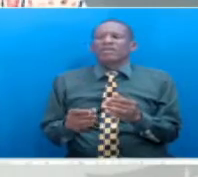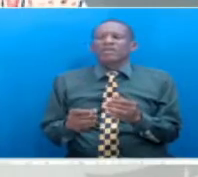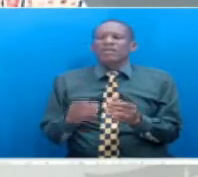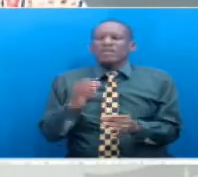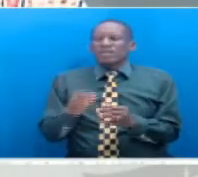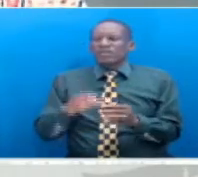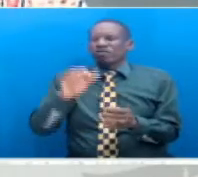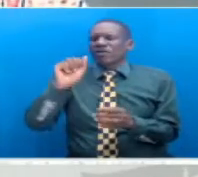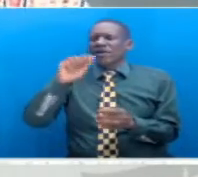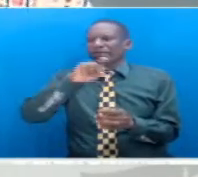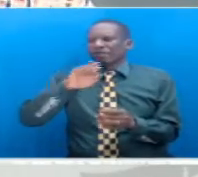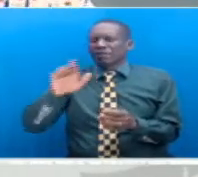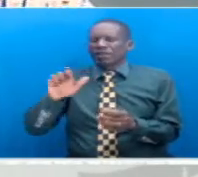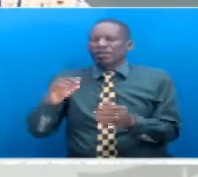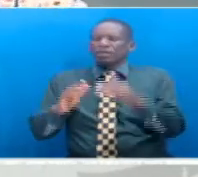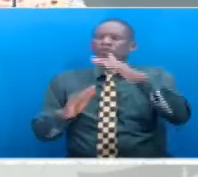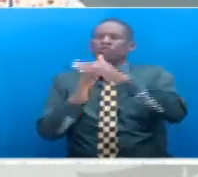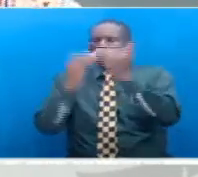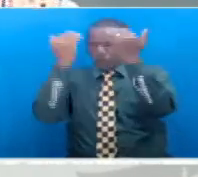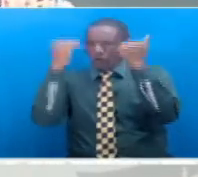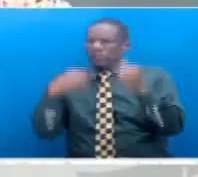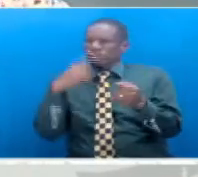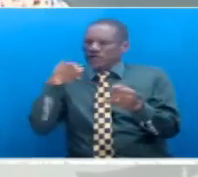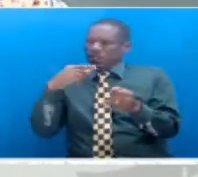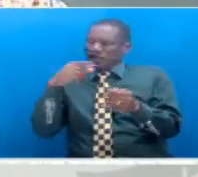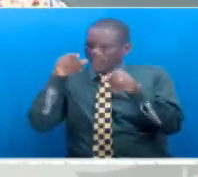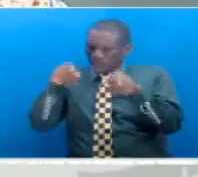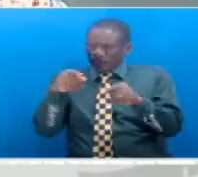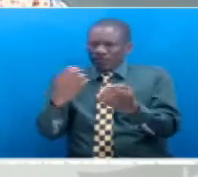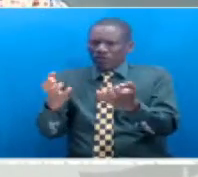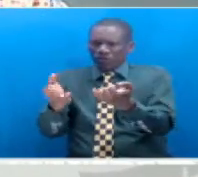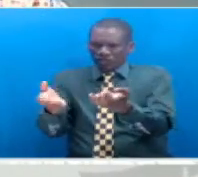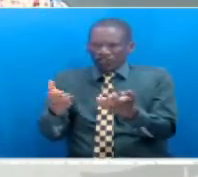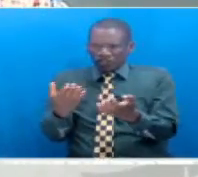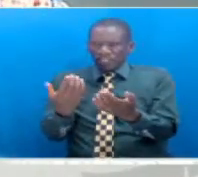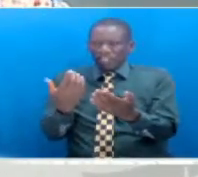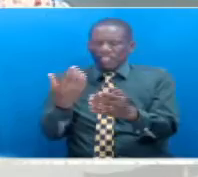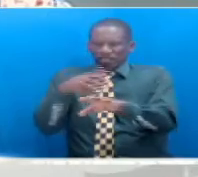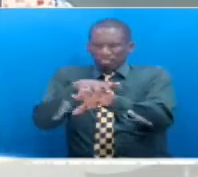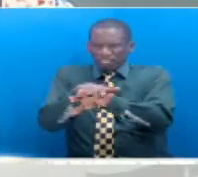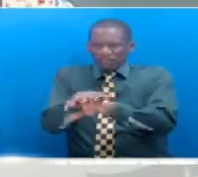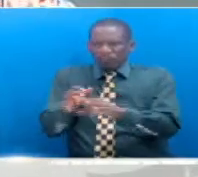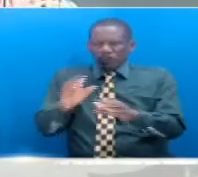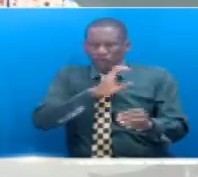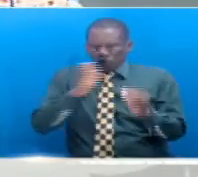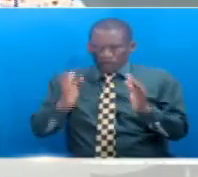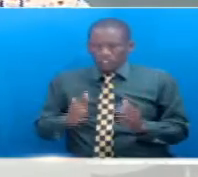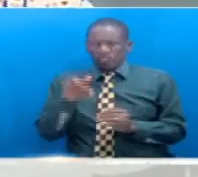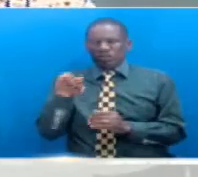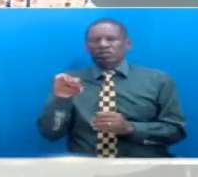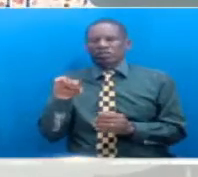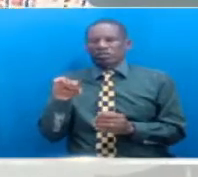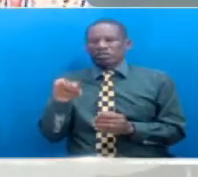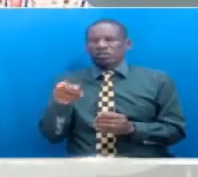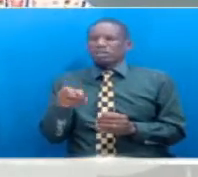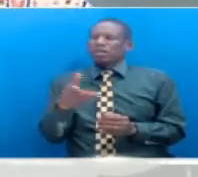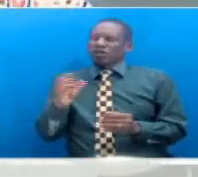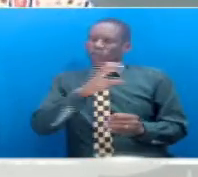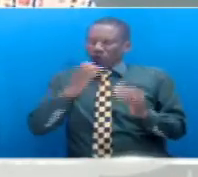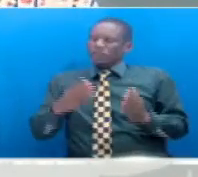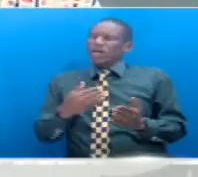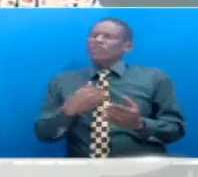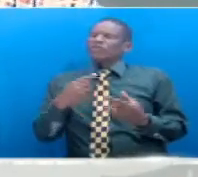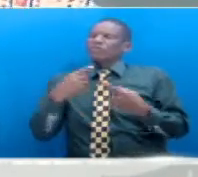appeal court had said, this now will require the intervention of the commissioners. They have to be